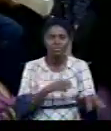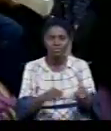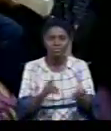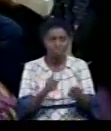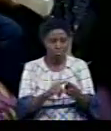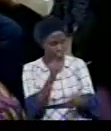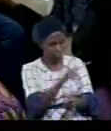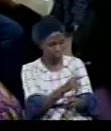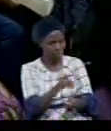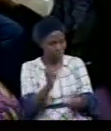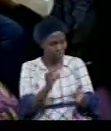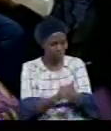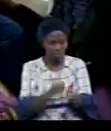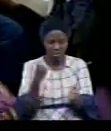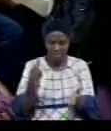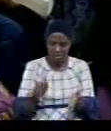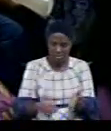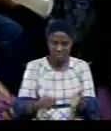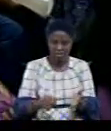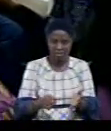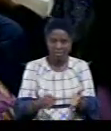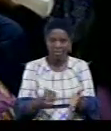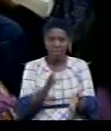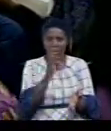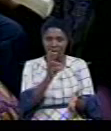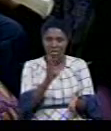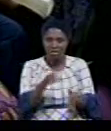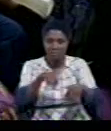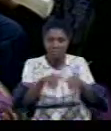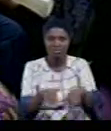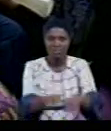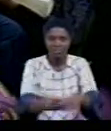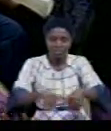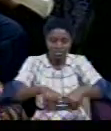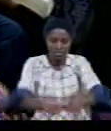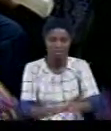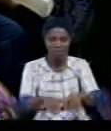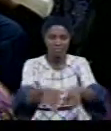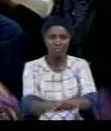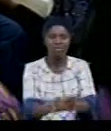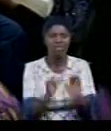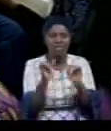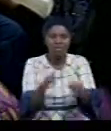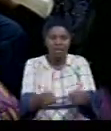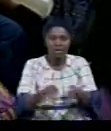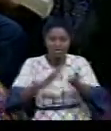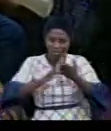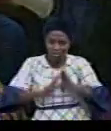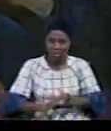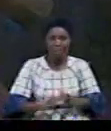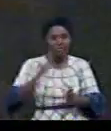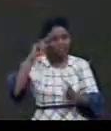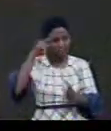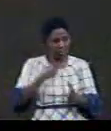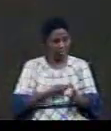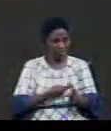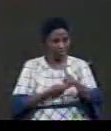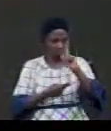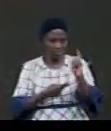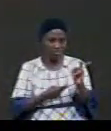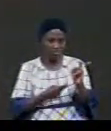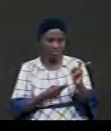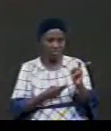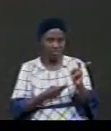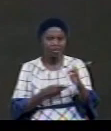sea may become unto us? For the sea